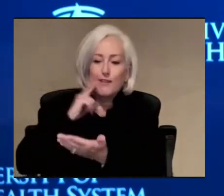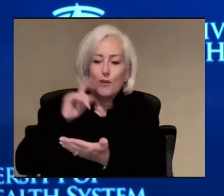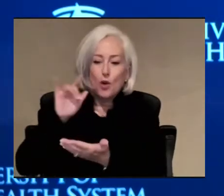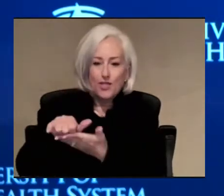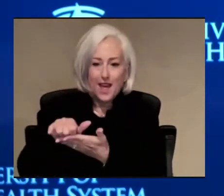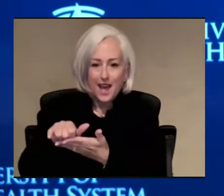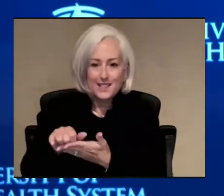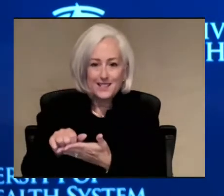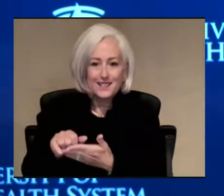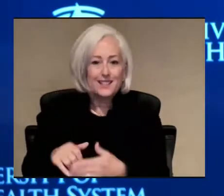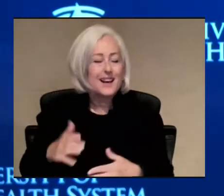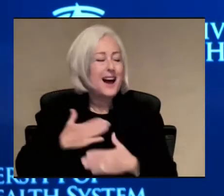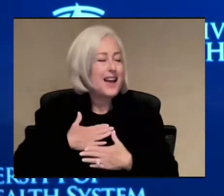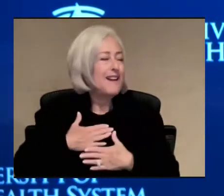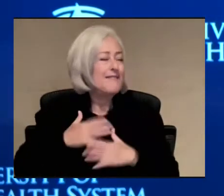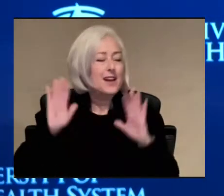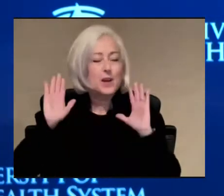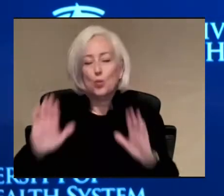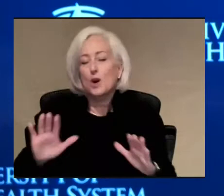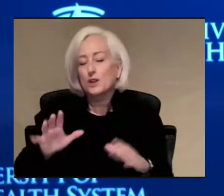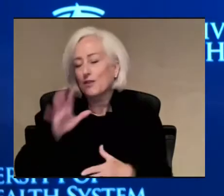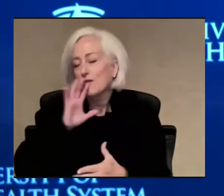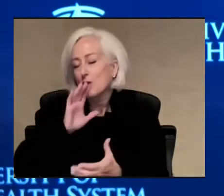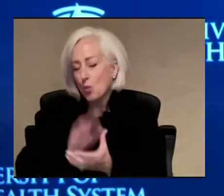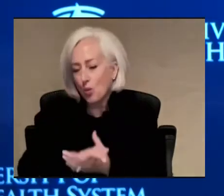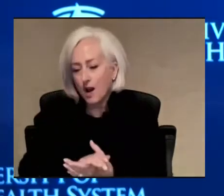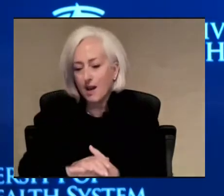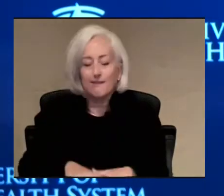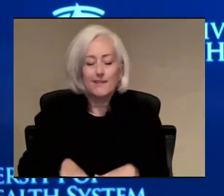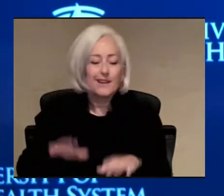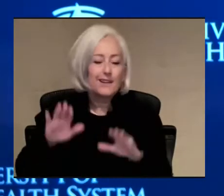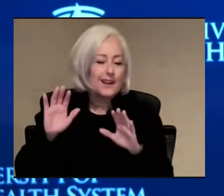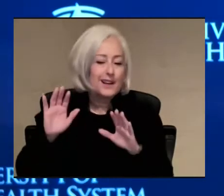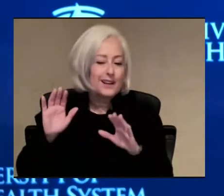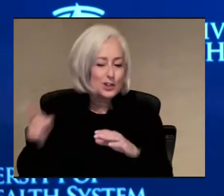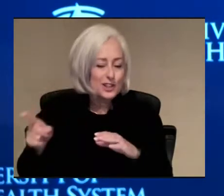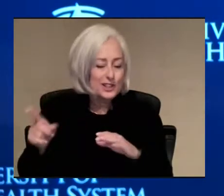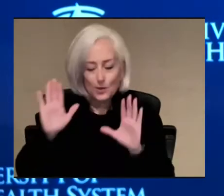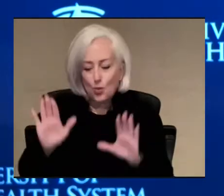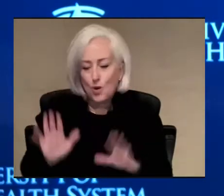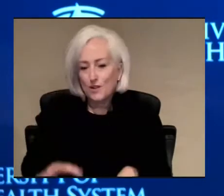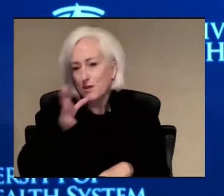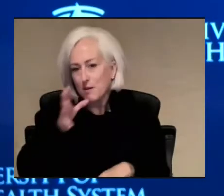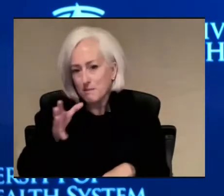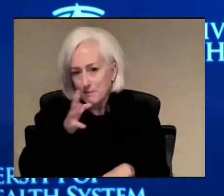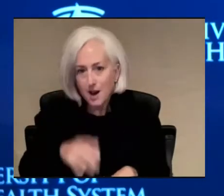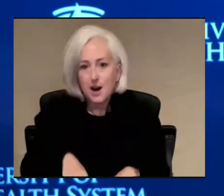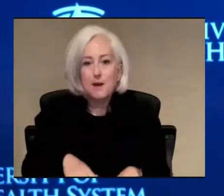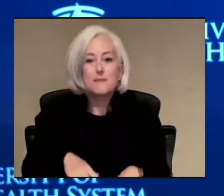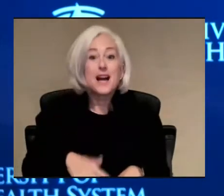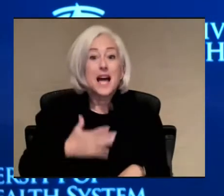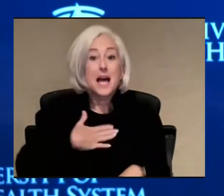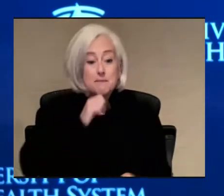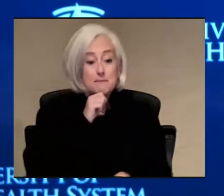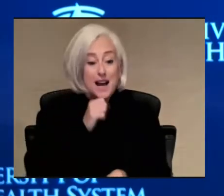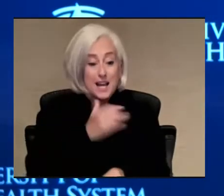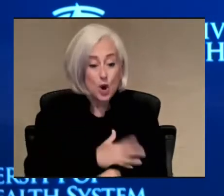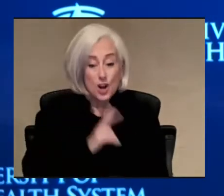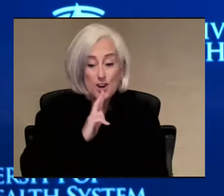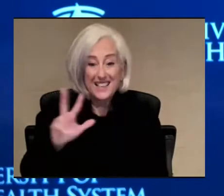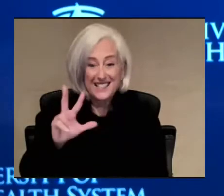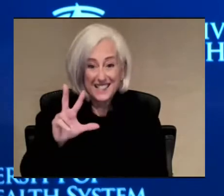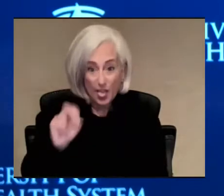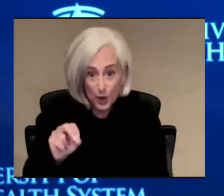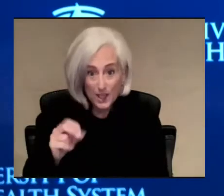terrific mom, and I have terrific children. And so, to my now 30-year-old daughter, happy birthday! Love you,